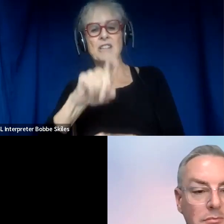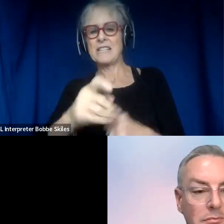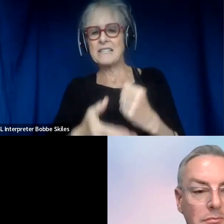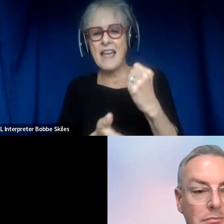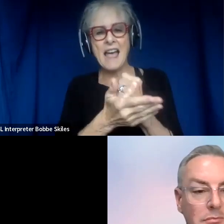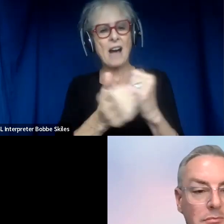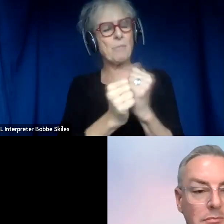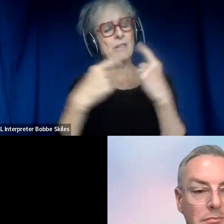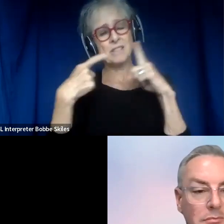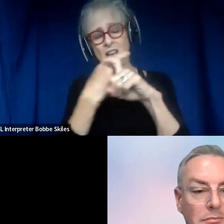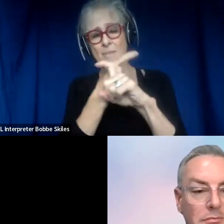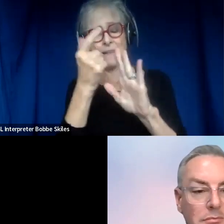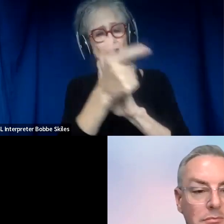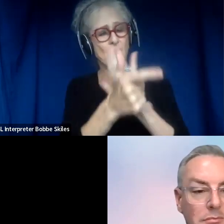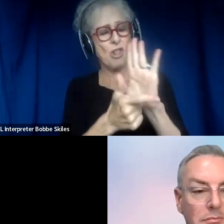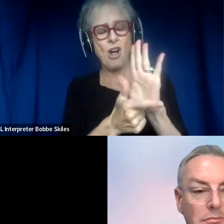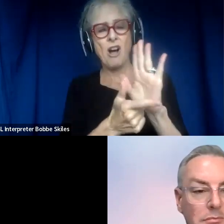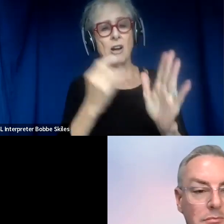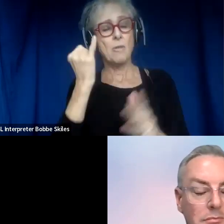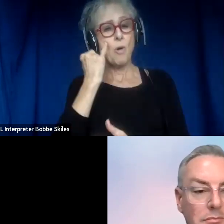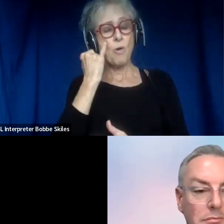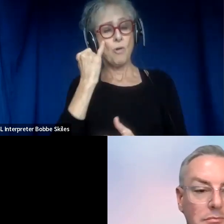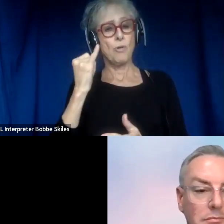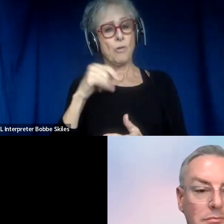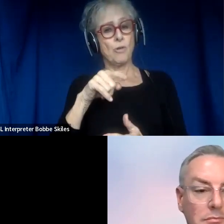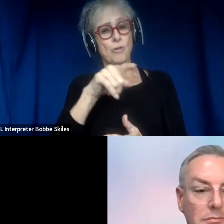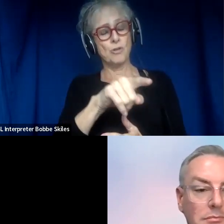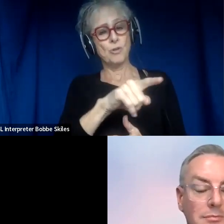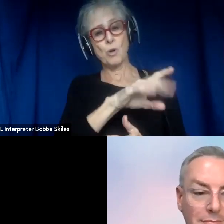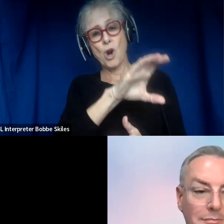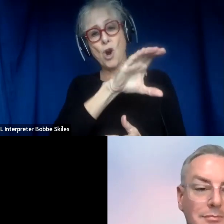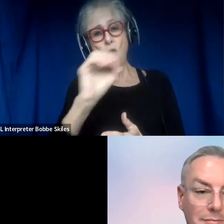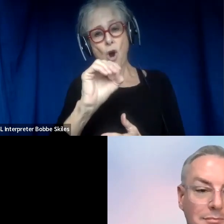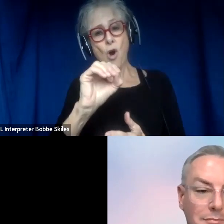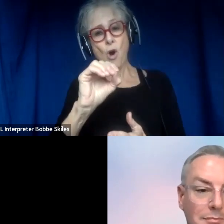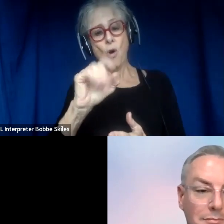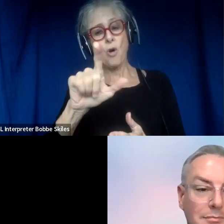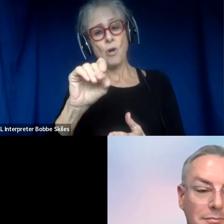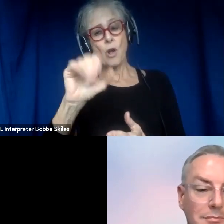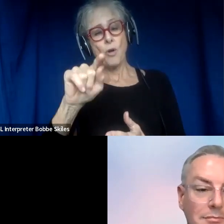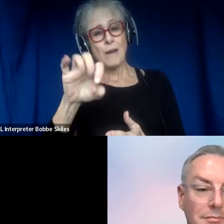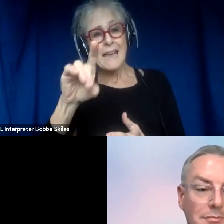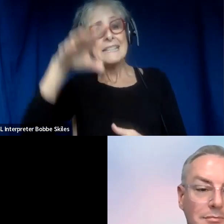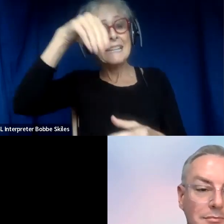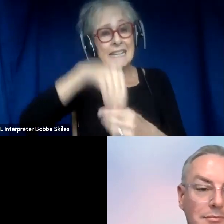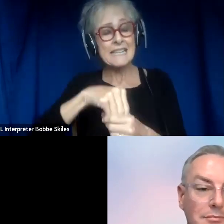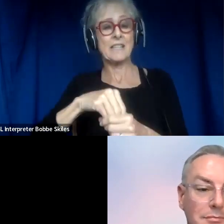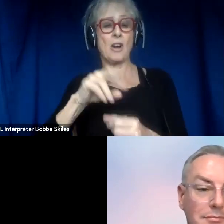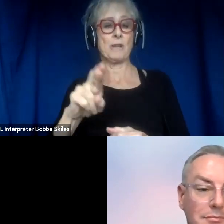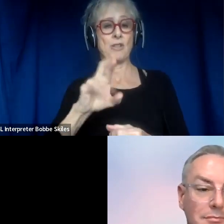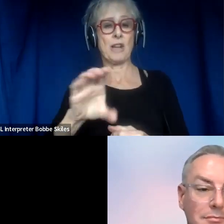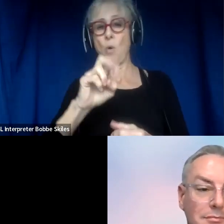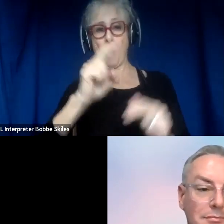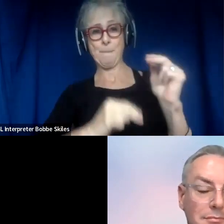this complex law, that if you were co-located in a regional center or in the building right next